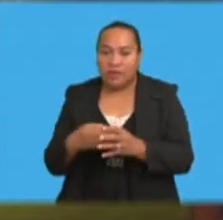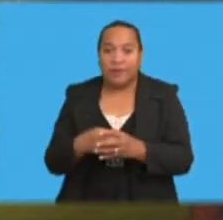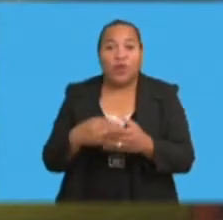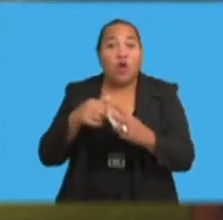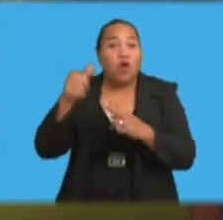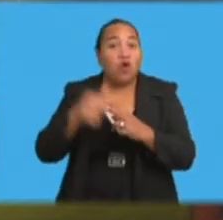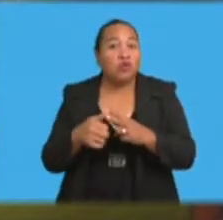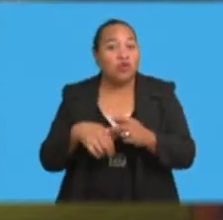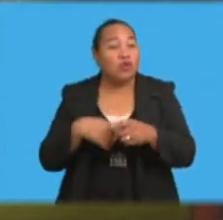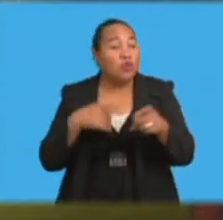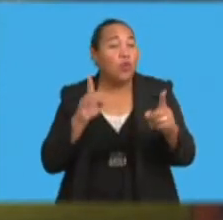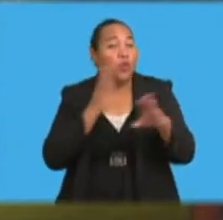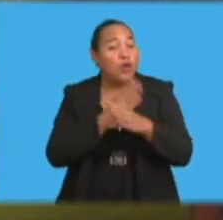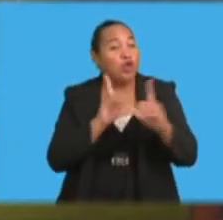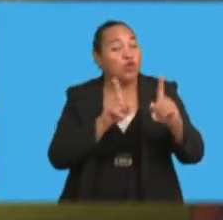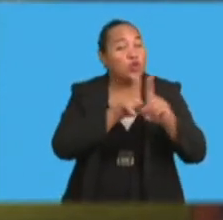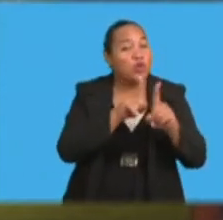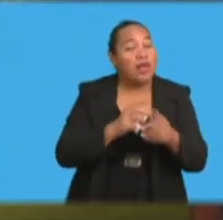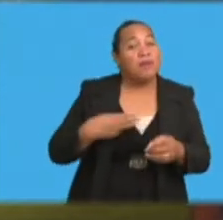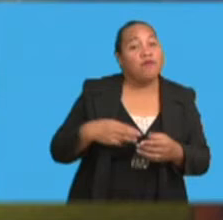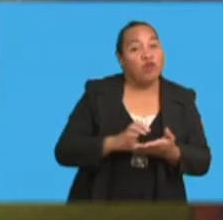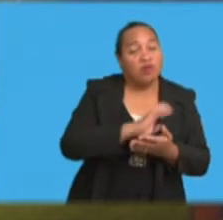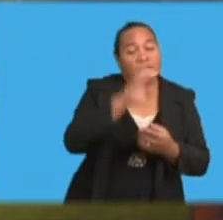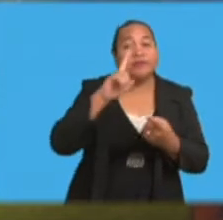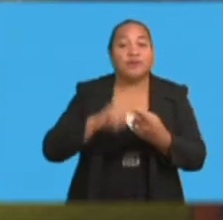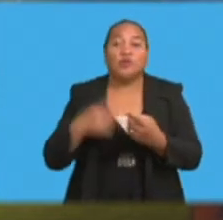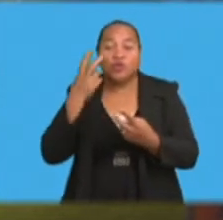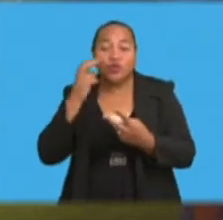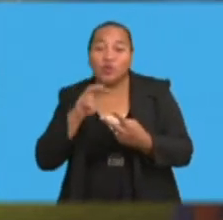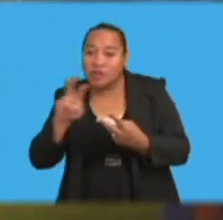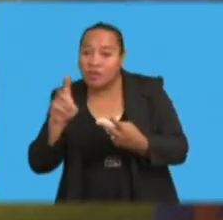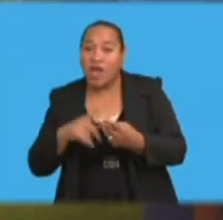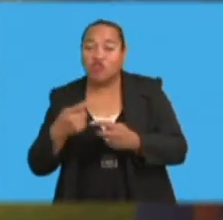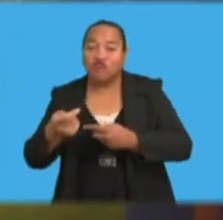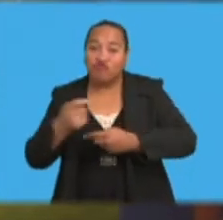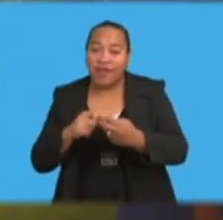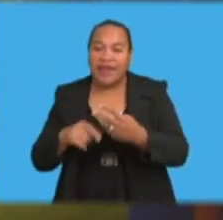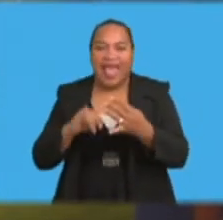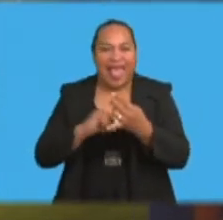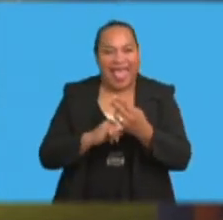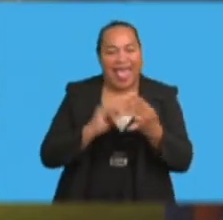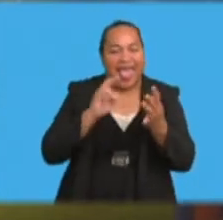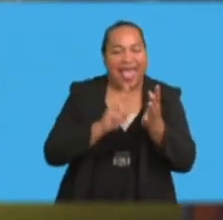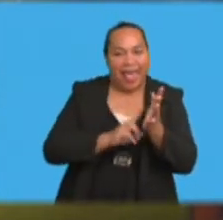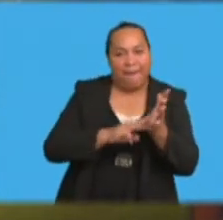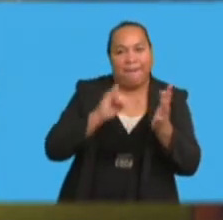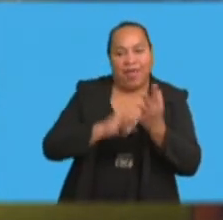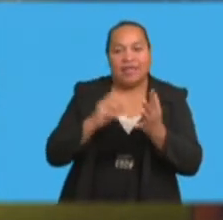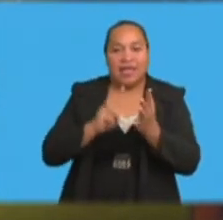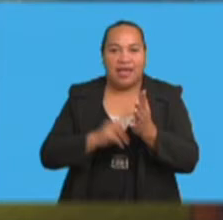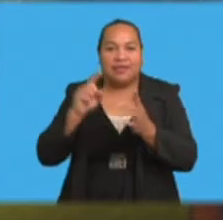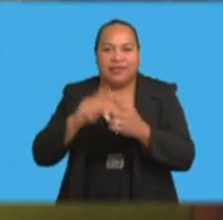working closely with the Ministry of Economy, the Ministry of Industry, Trade and Tourism in terms of MSME development and charting